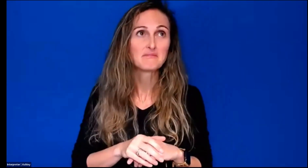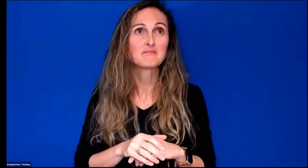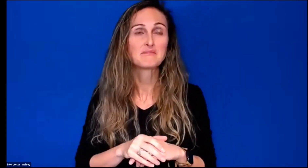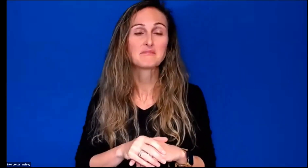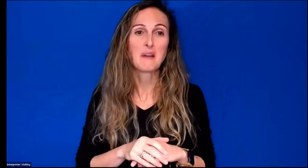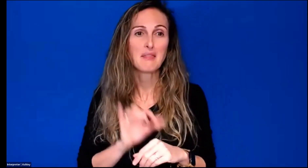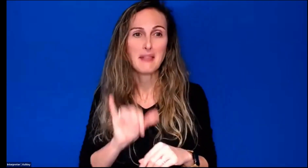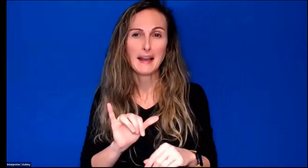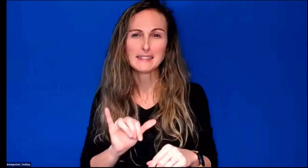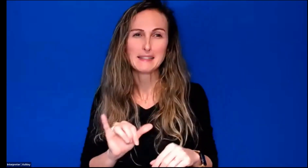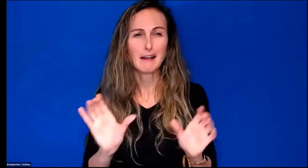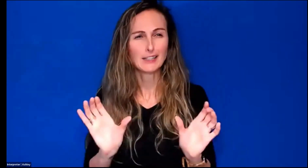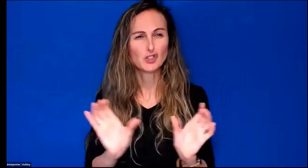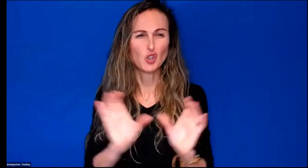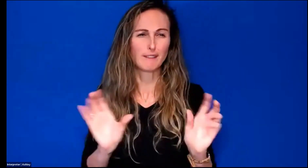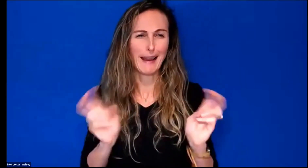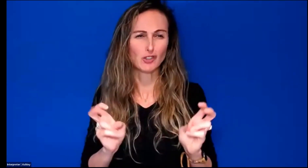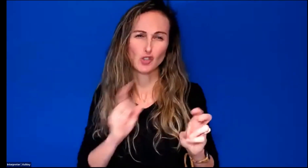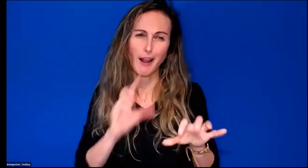first question.